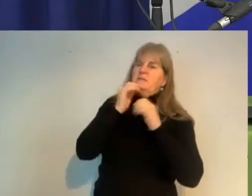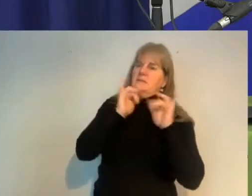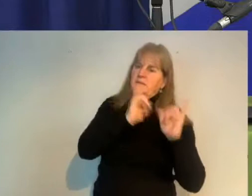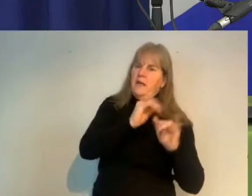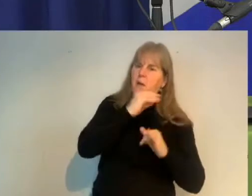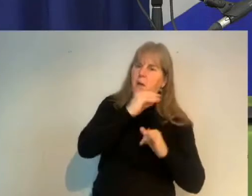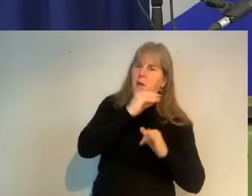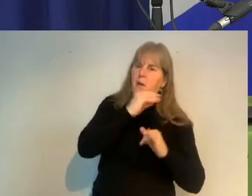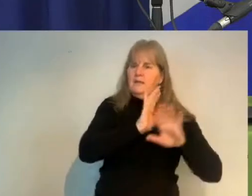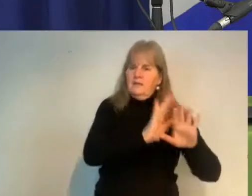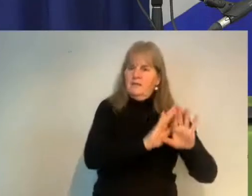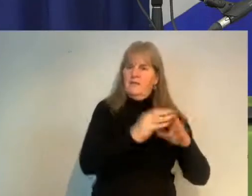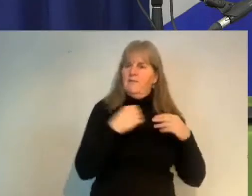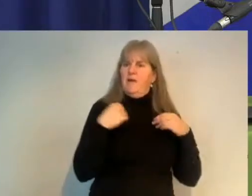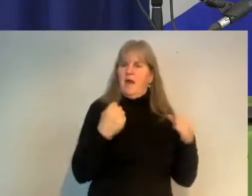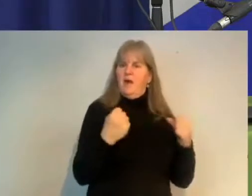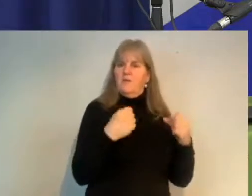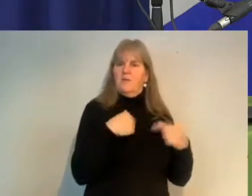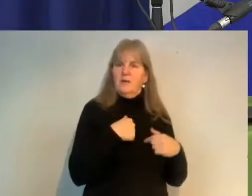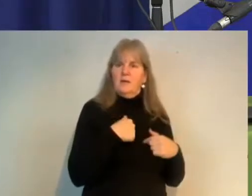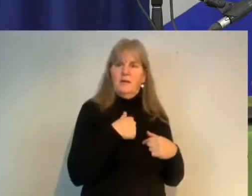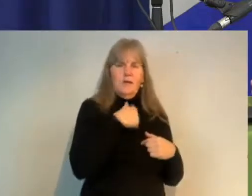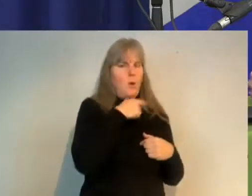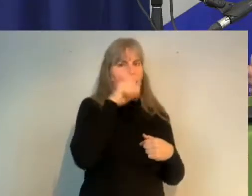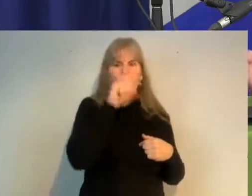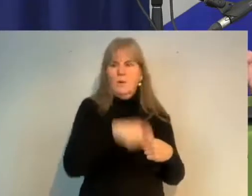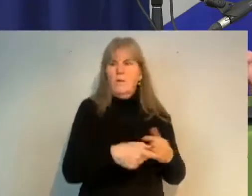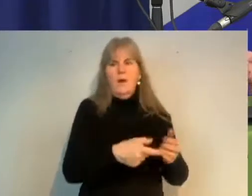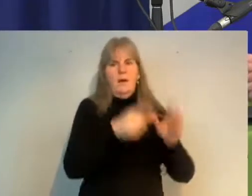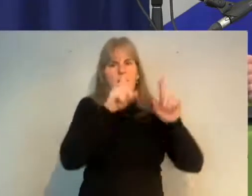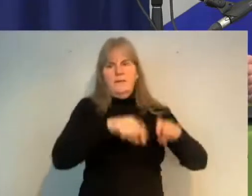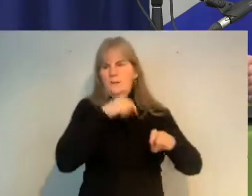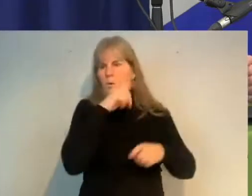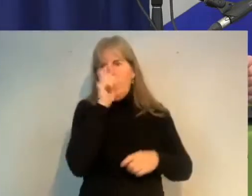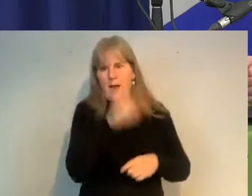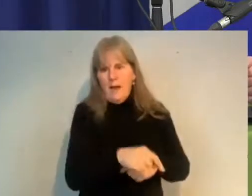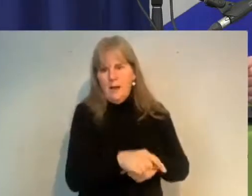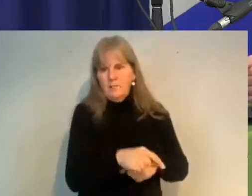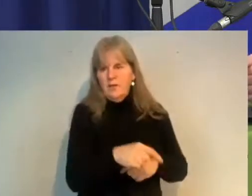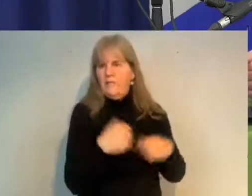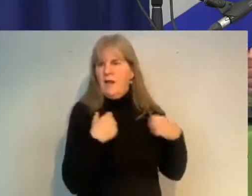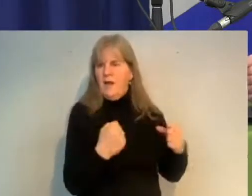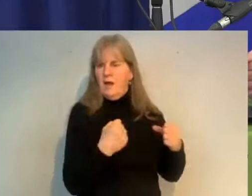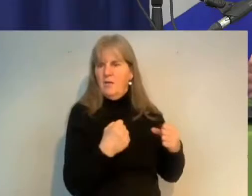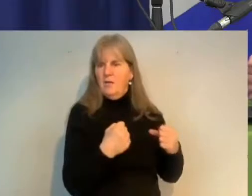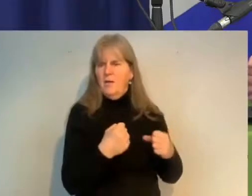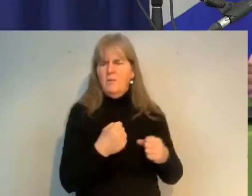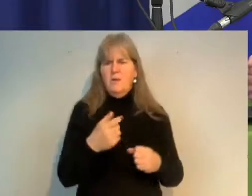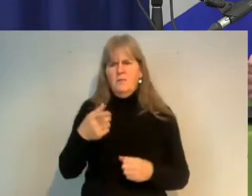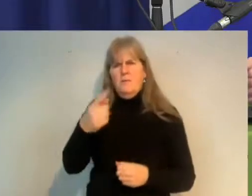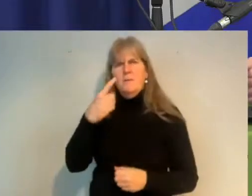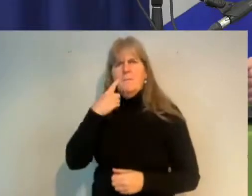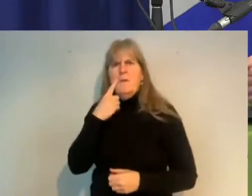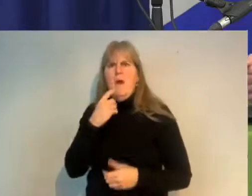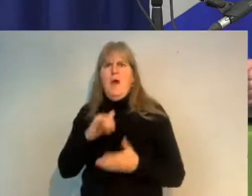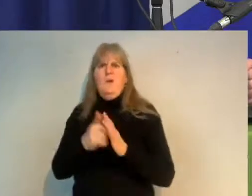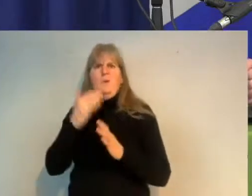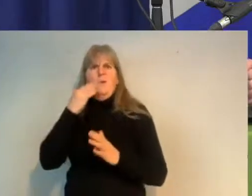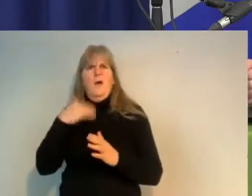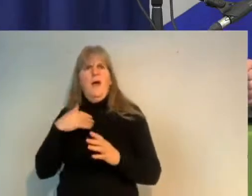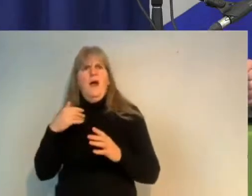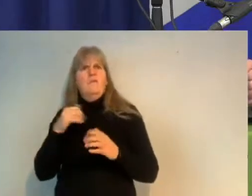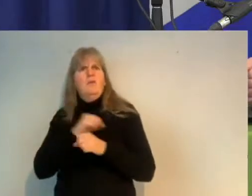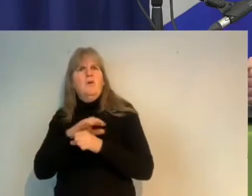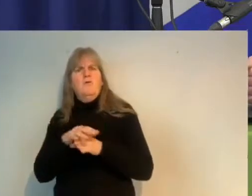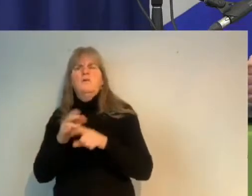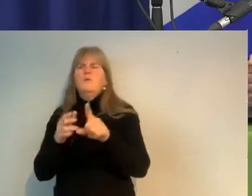They don't need to get tested. How will you know if you have COVID then? The answer is you will know by your